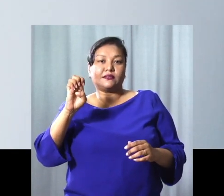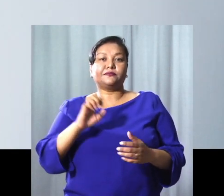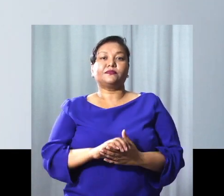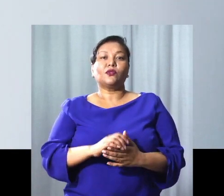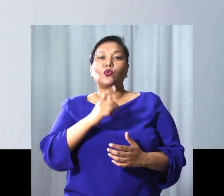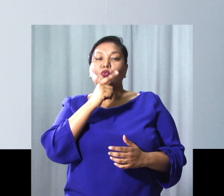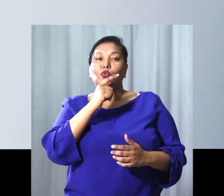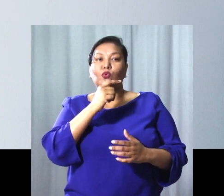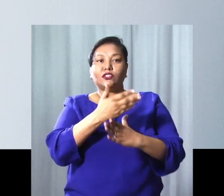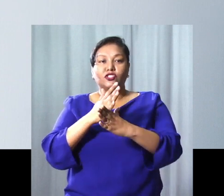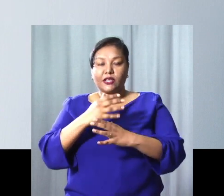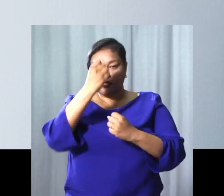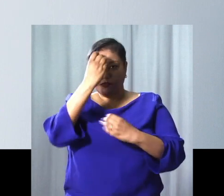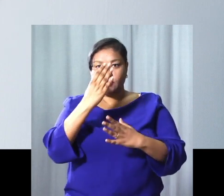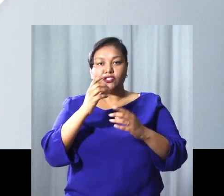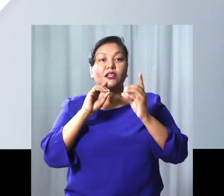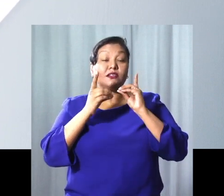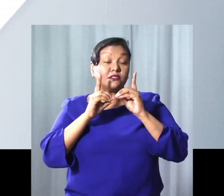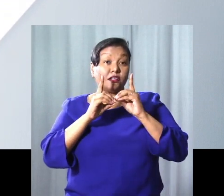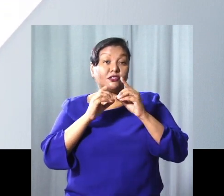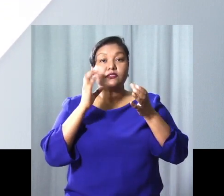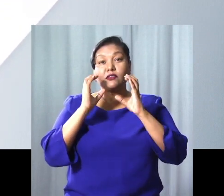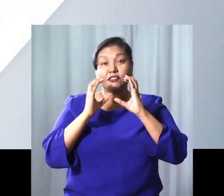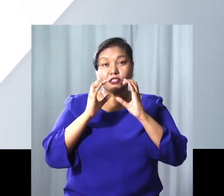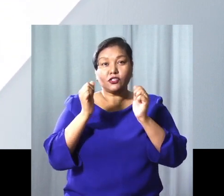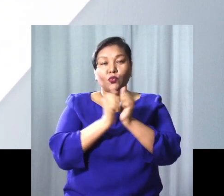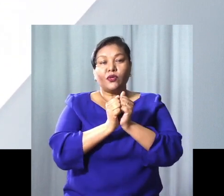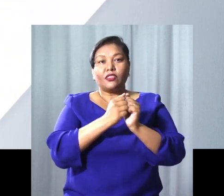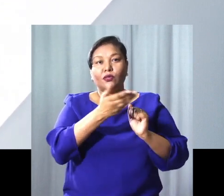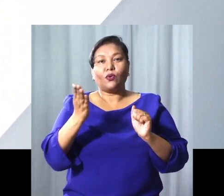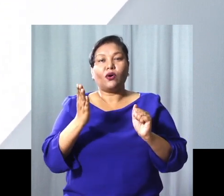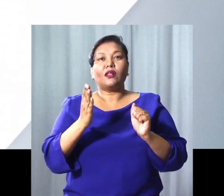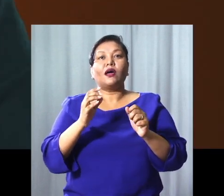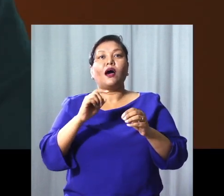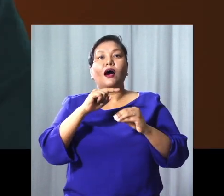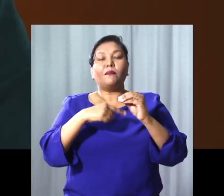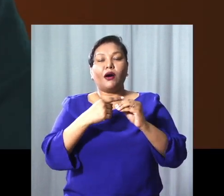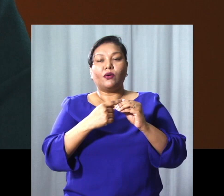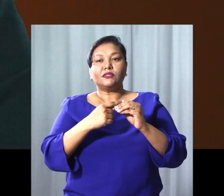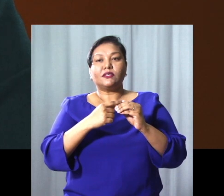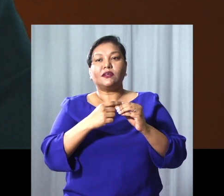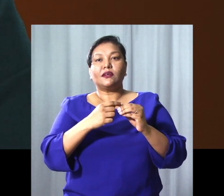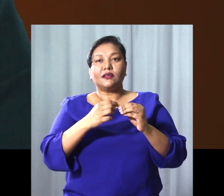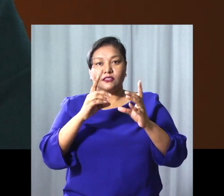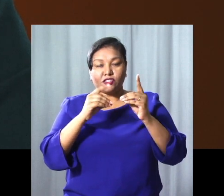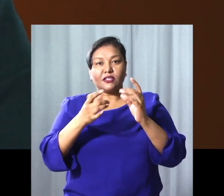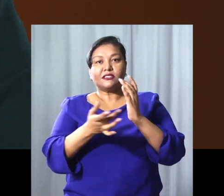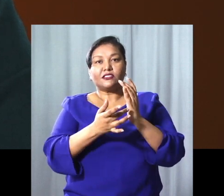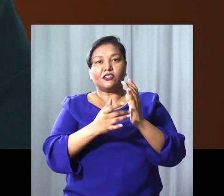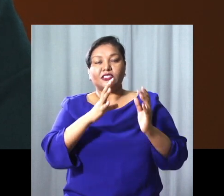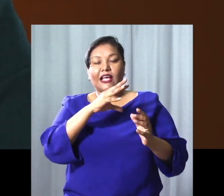Mr. Wendell Etienne, the program's moderator, who will share vibrant discussions on the topic of